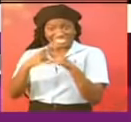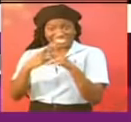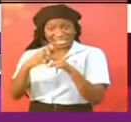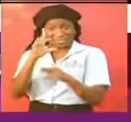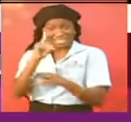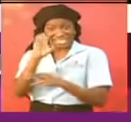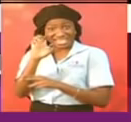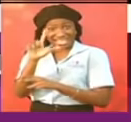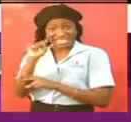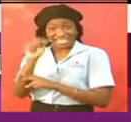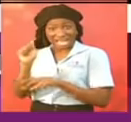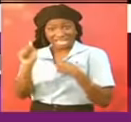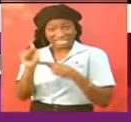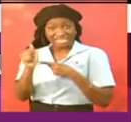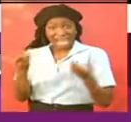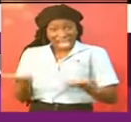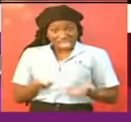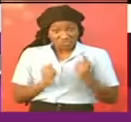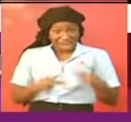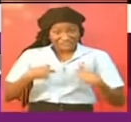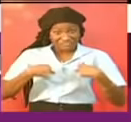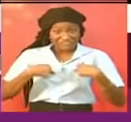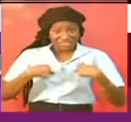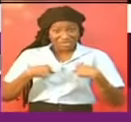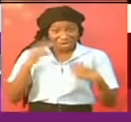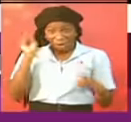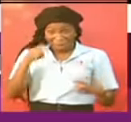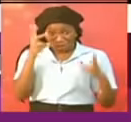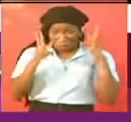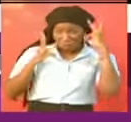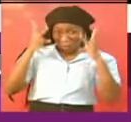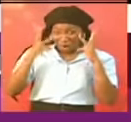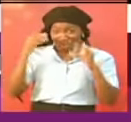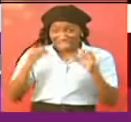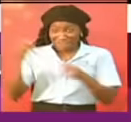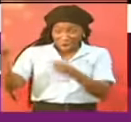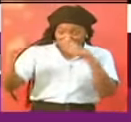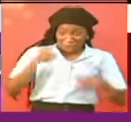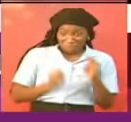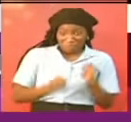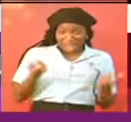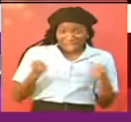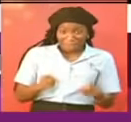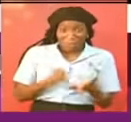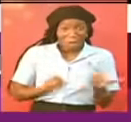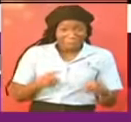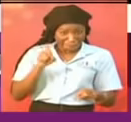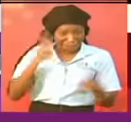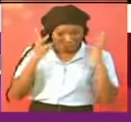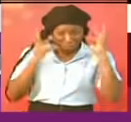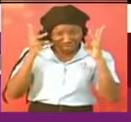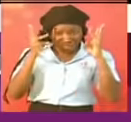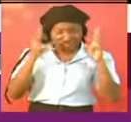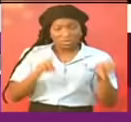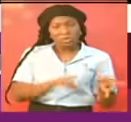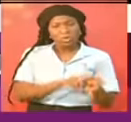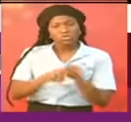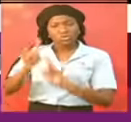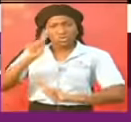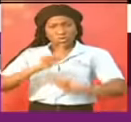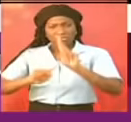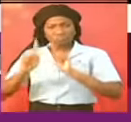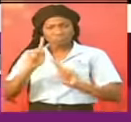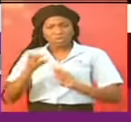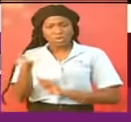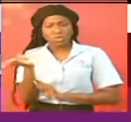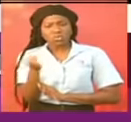worrying is it should that variant hit Trinidad? And then my second question is, I'm looking at the statistics for COVID-19 deaths, and I was just